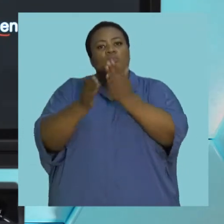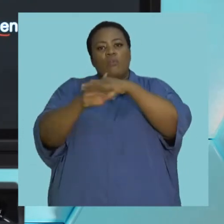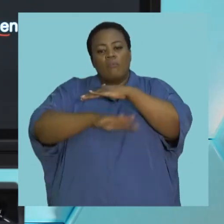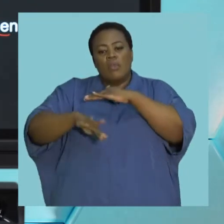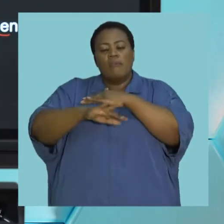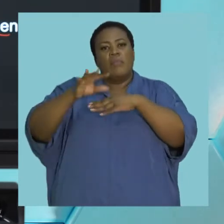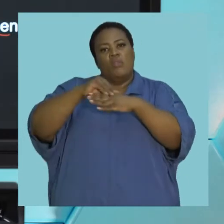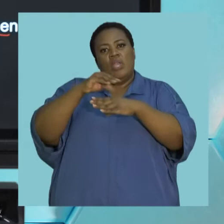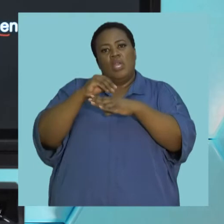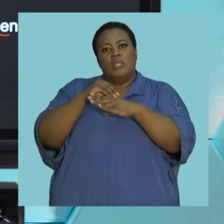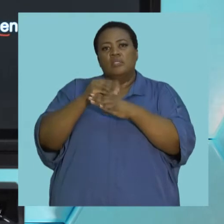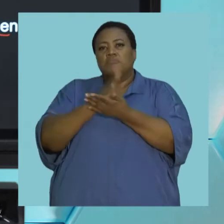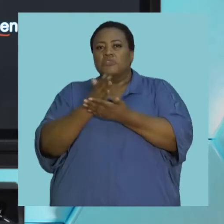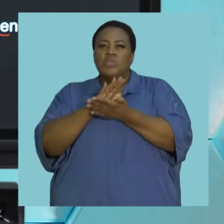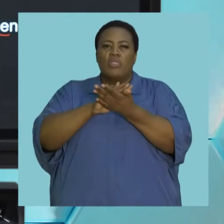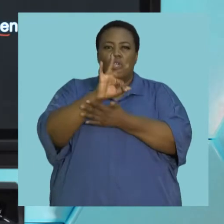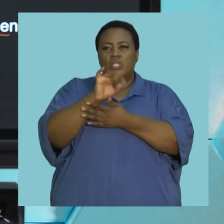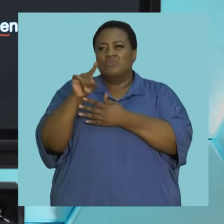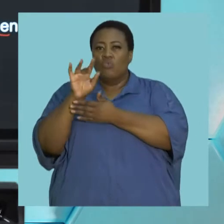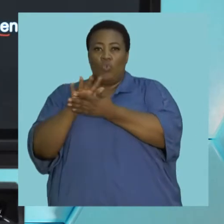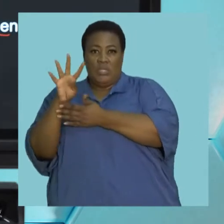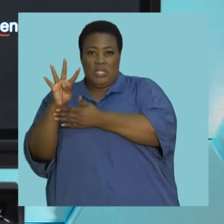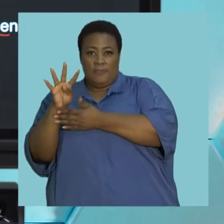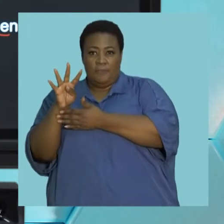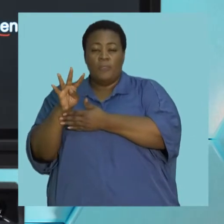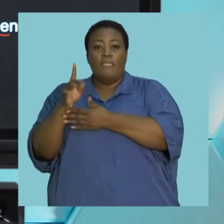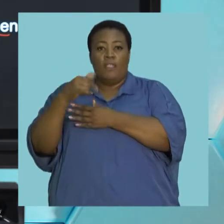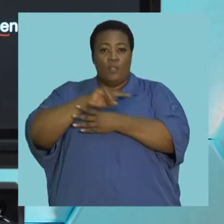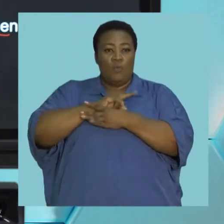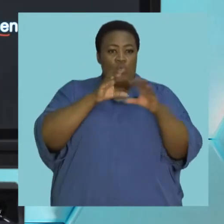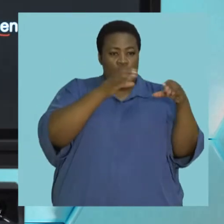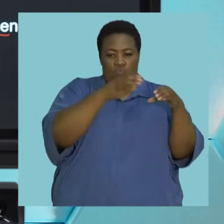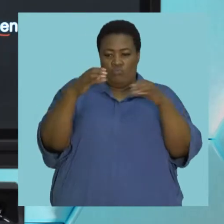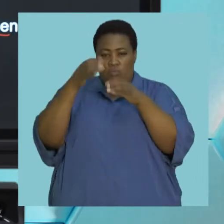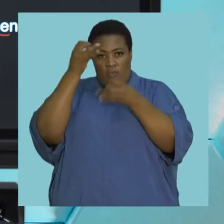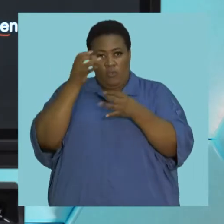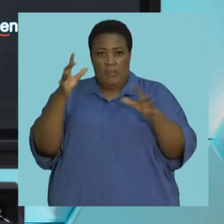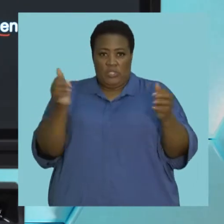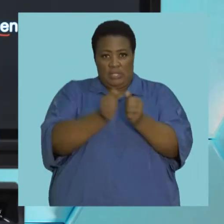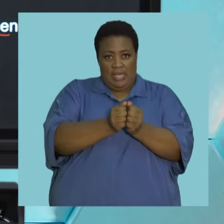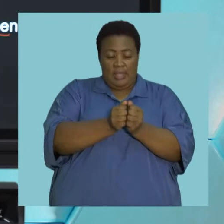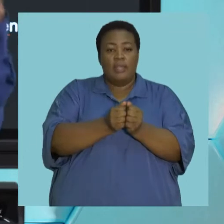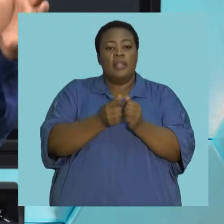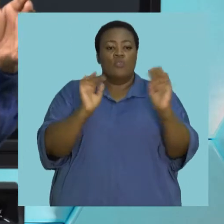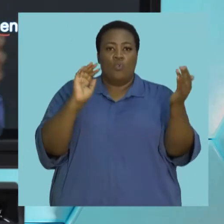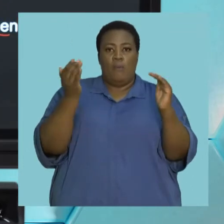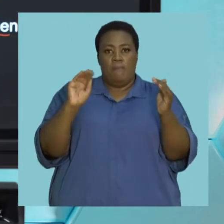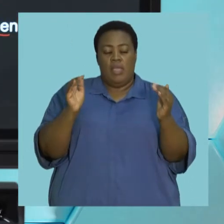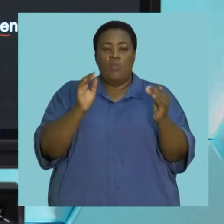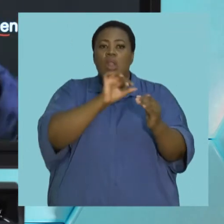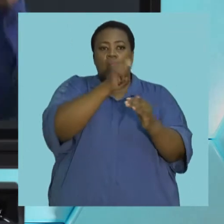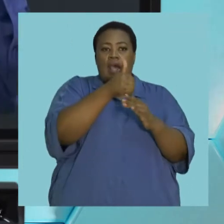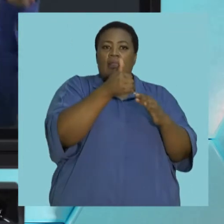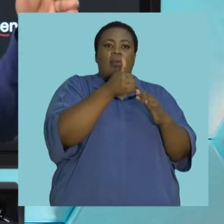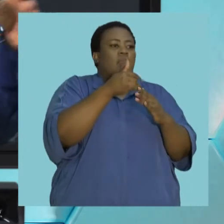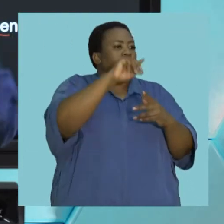are aged between, say, 13 and 14. So we would group that information together and we'd compare that to another group